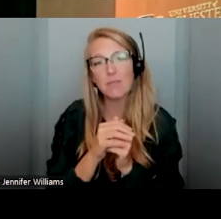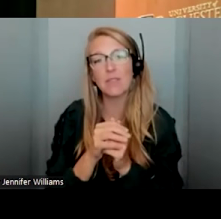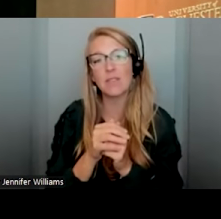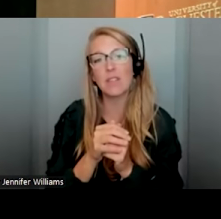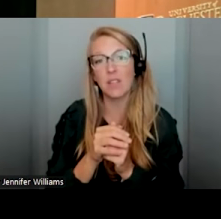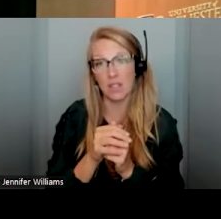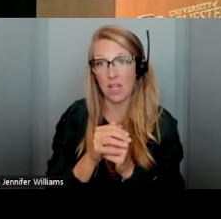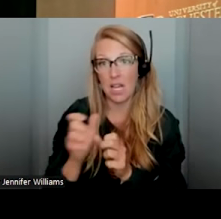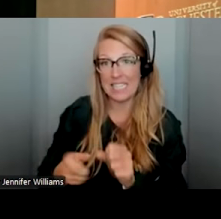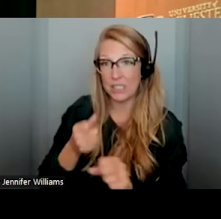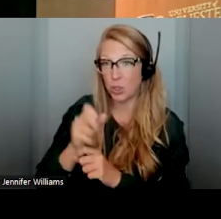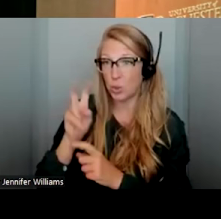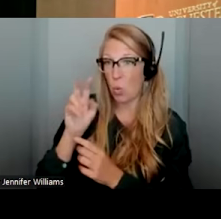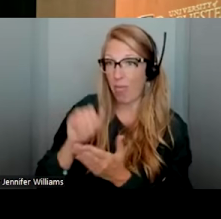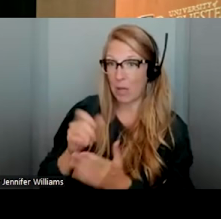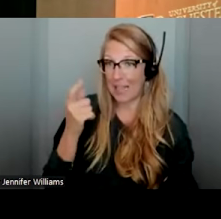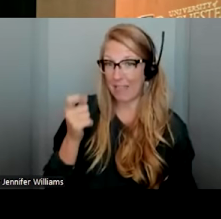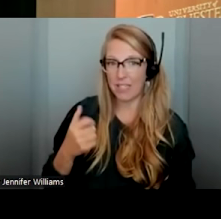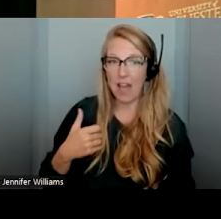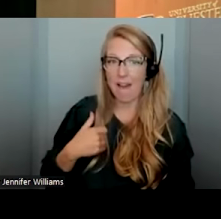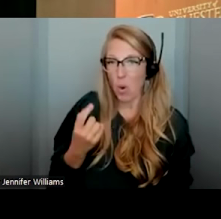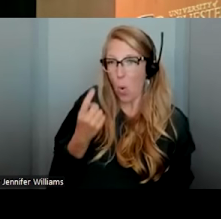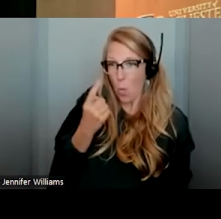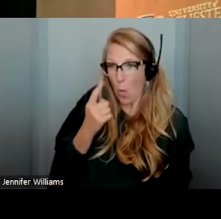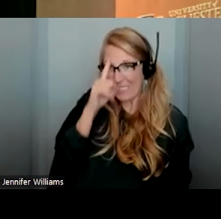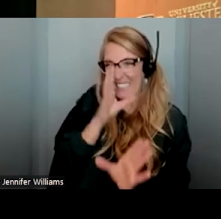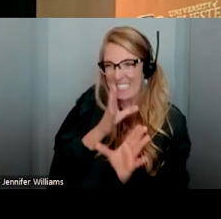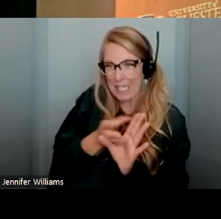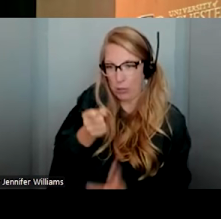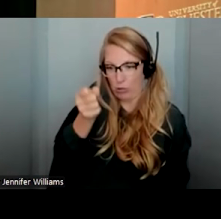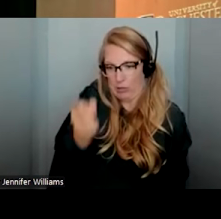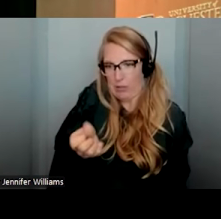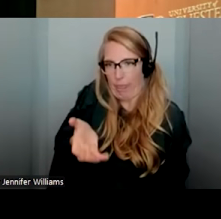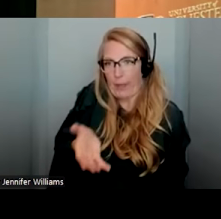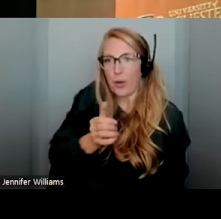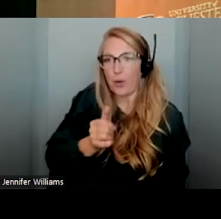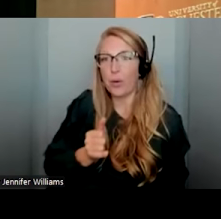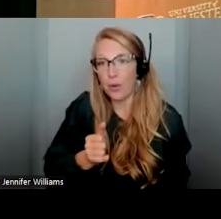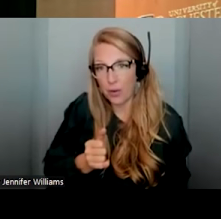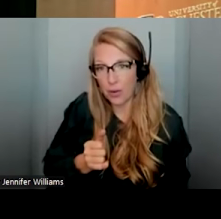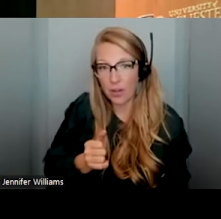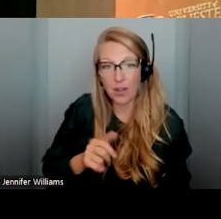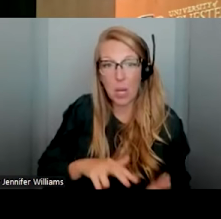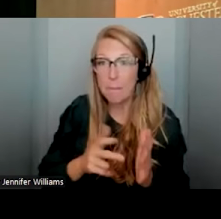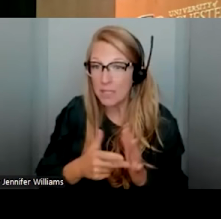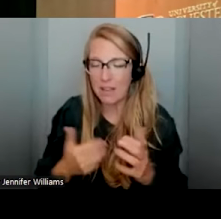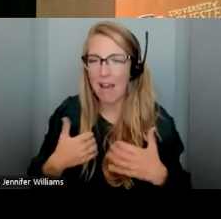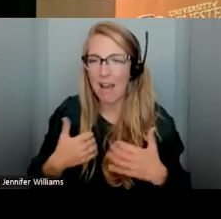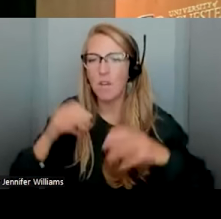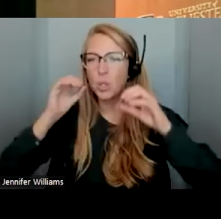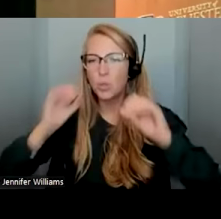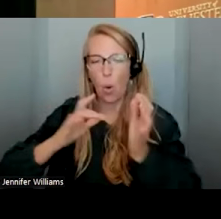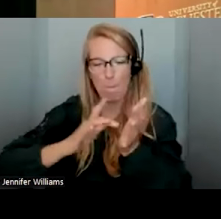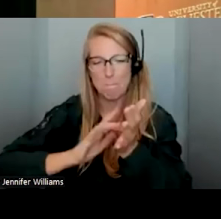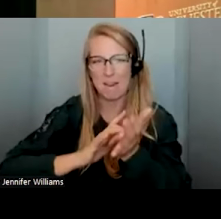in 2011, they had one psychiatrist. And the problem is that they have no medical school whatsoever.